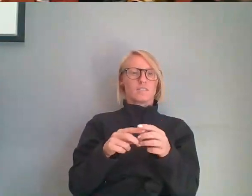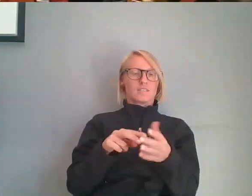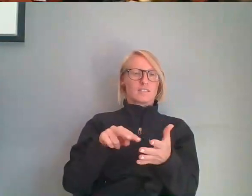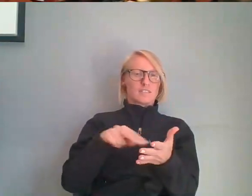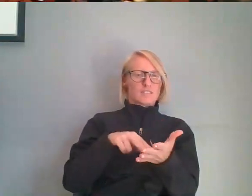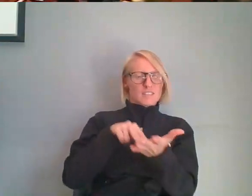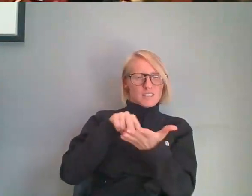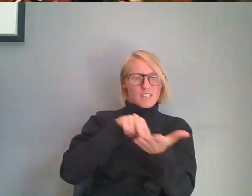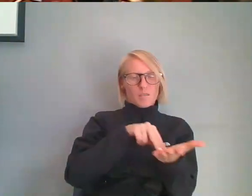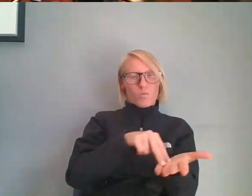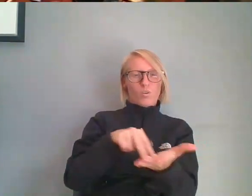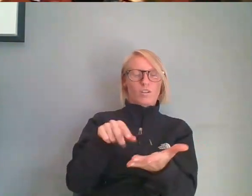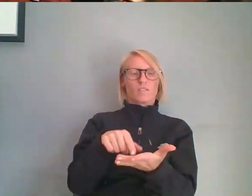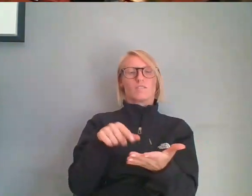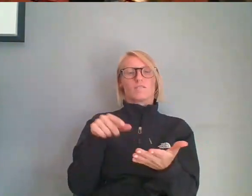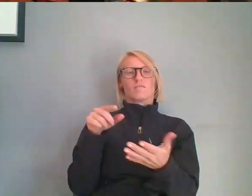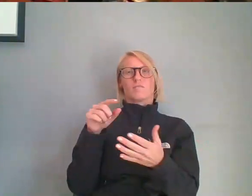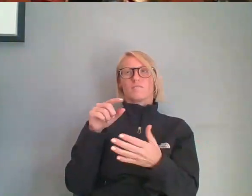Putrid.